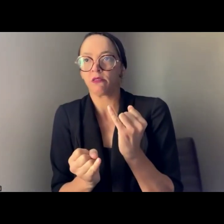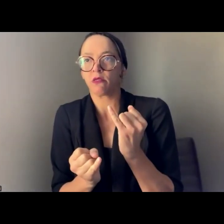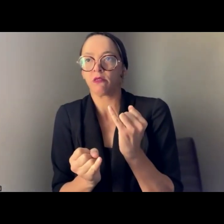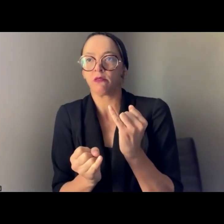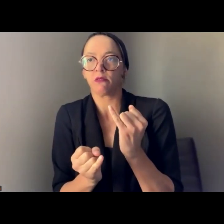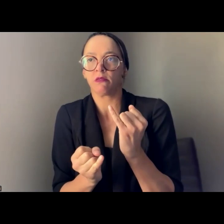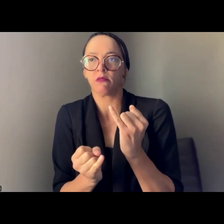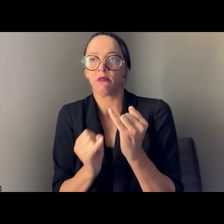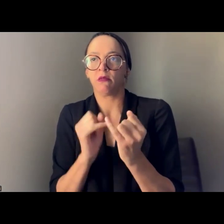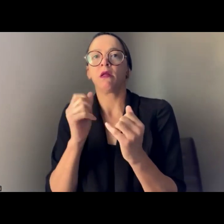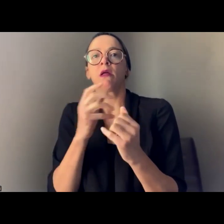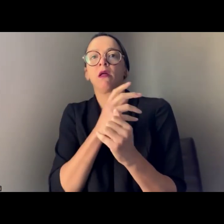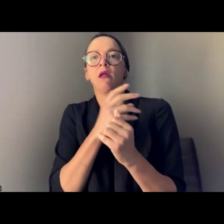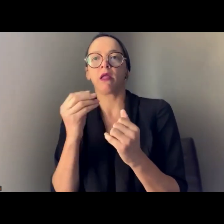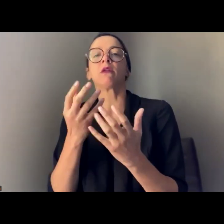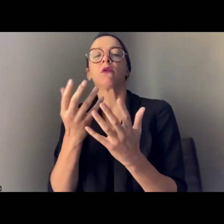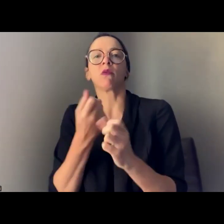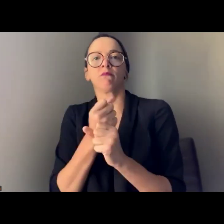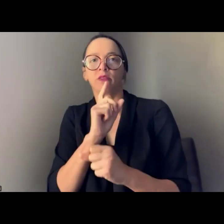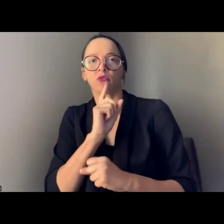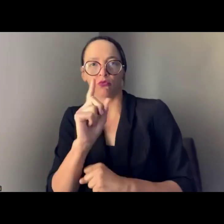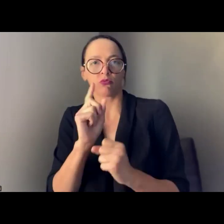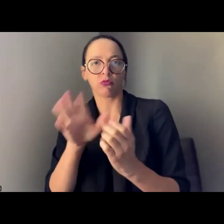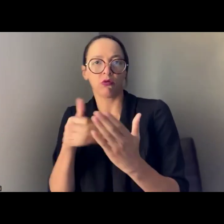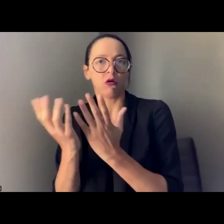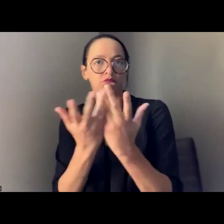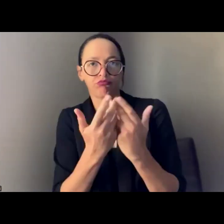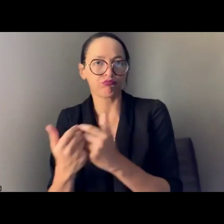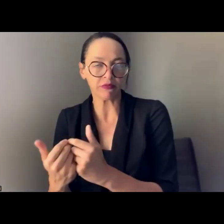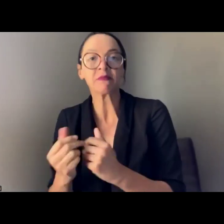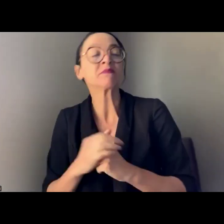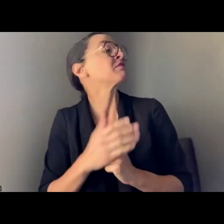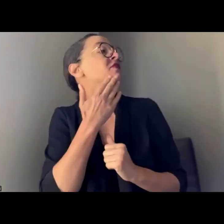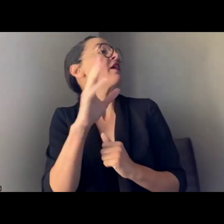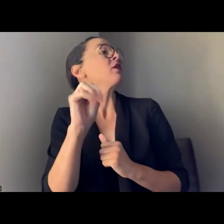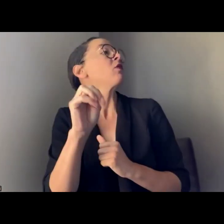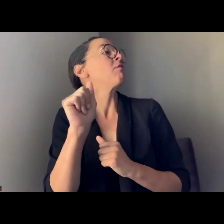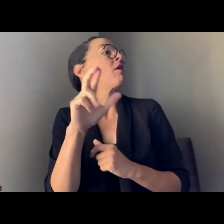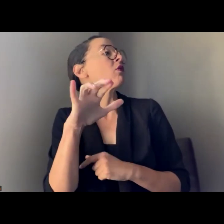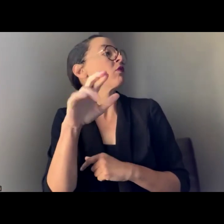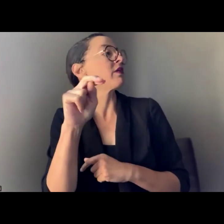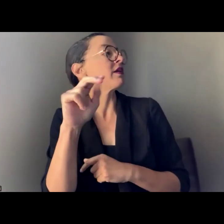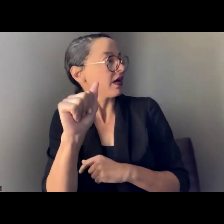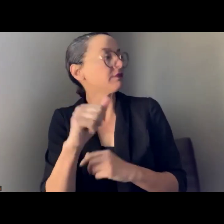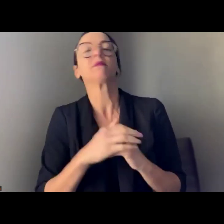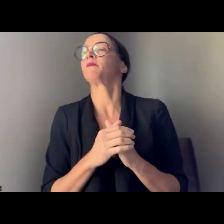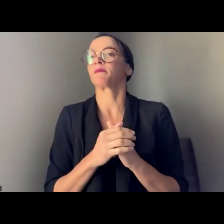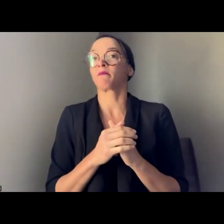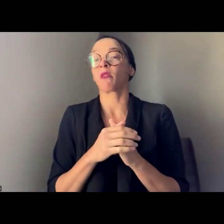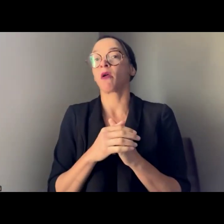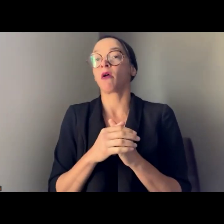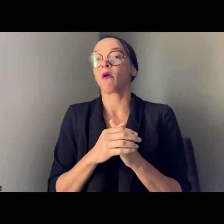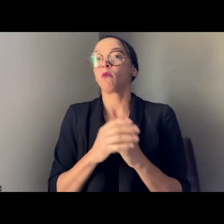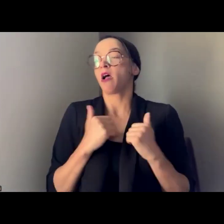you. Thank you, Marina. And Marty, and then Kim Mills, and then Andrea Robert. Marty Emoto, I'm